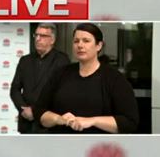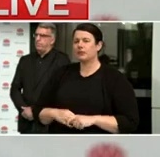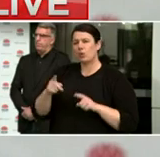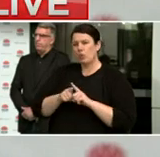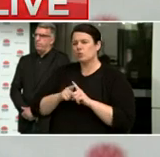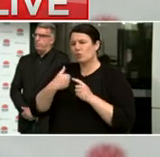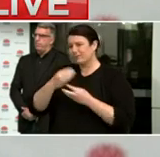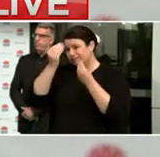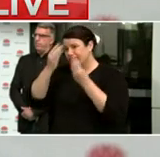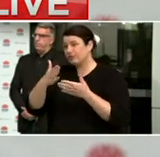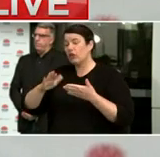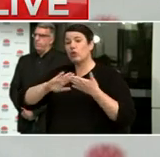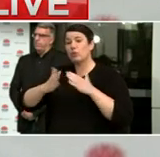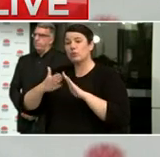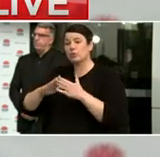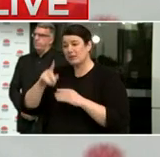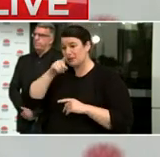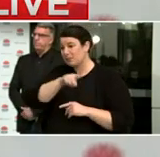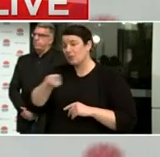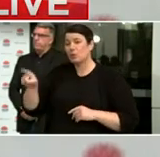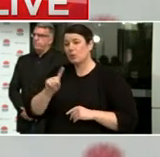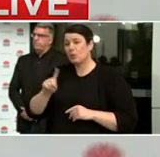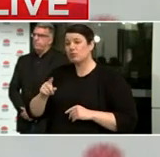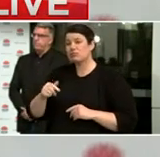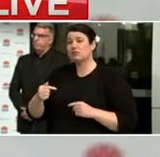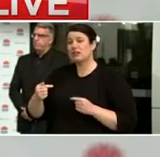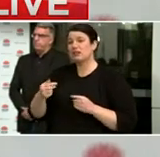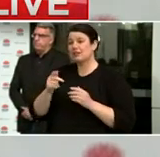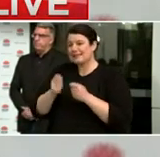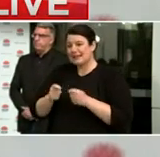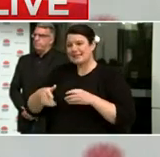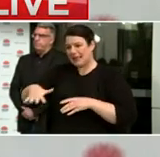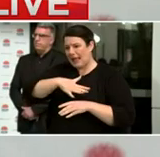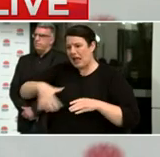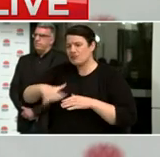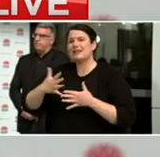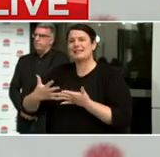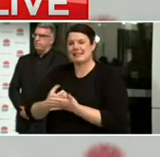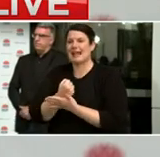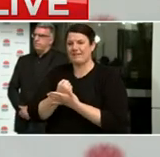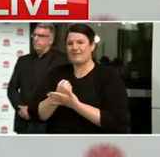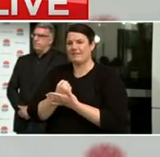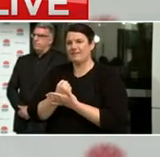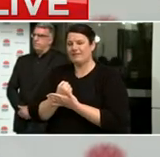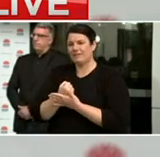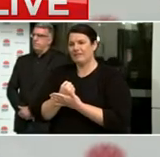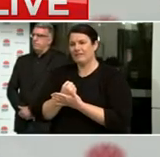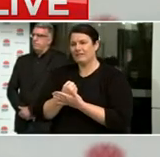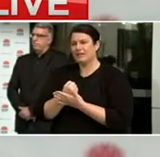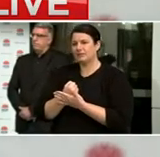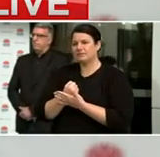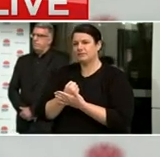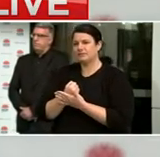that our services are safe and available, so it's very important that you don't neglect any